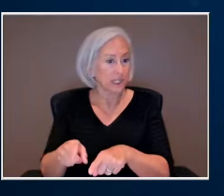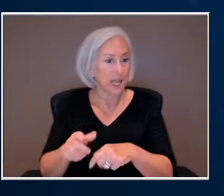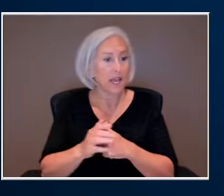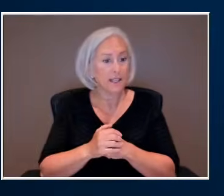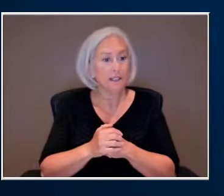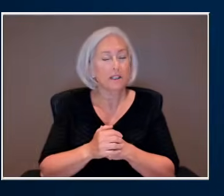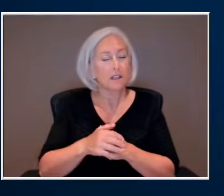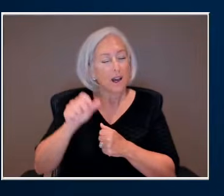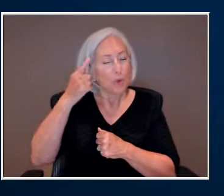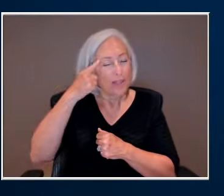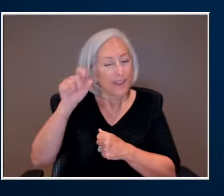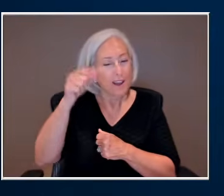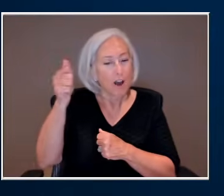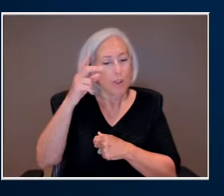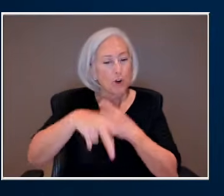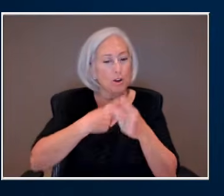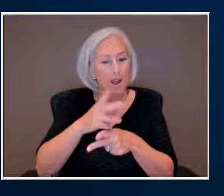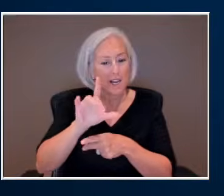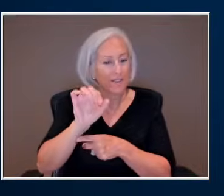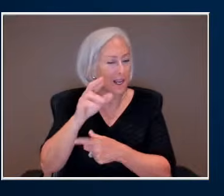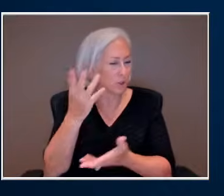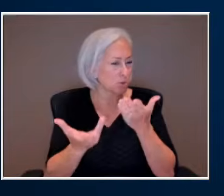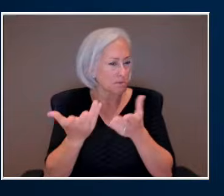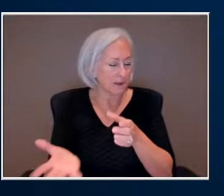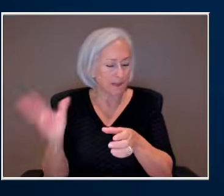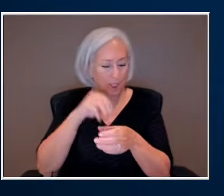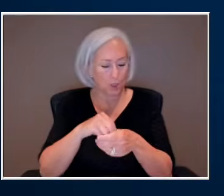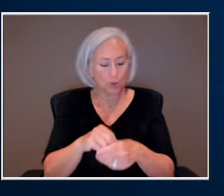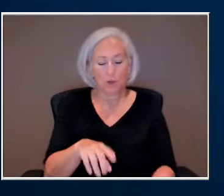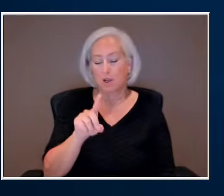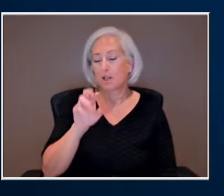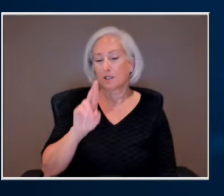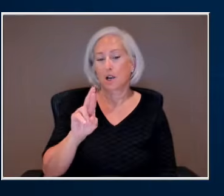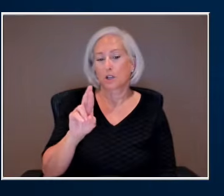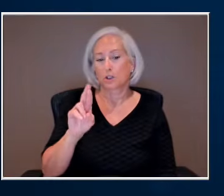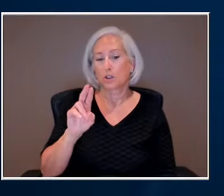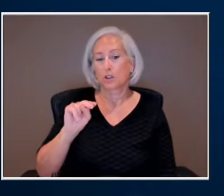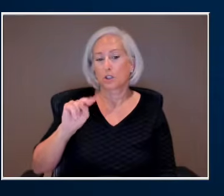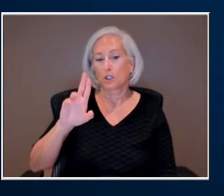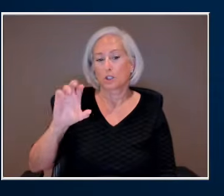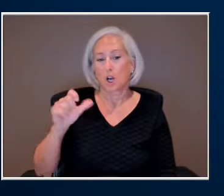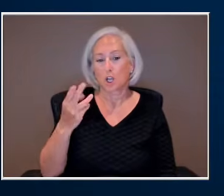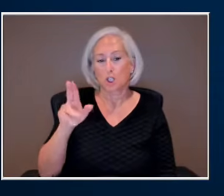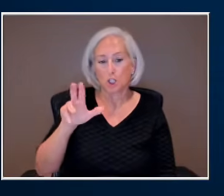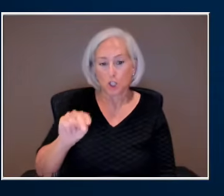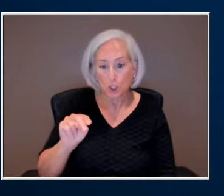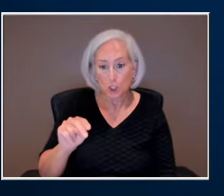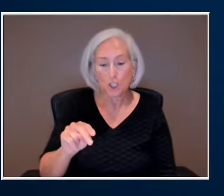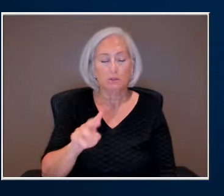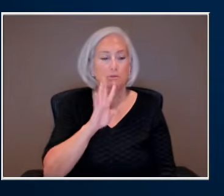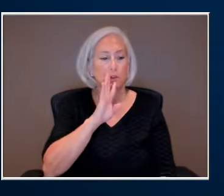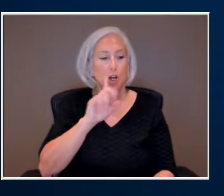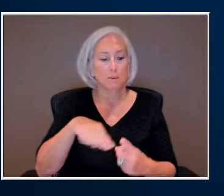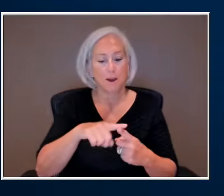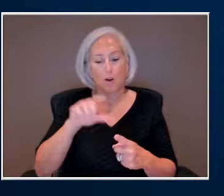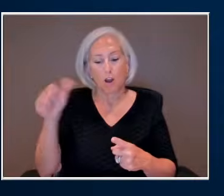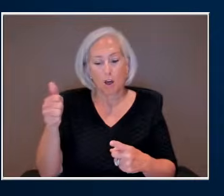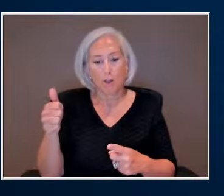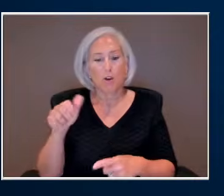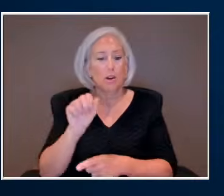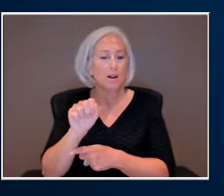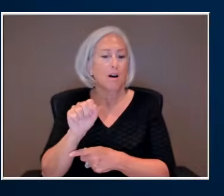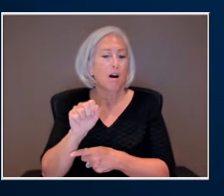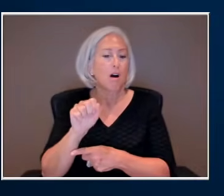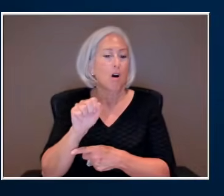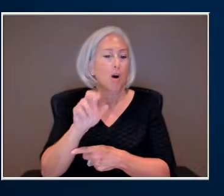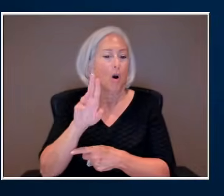We also, as me and Dr. Nasheen, Dr. Ahmed is talking about other neurological disorders, other autoimmune disease. So CAR T is expanding